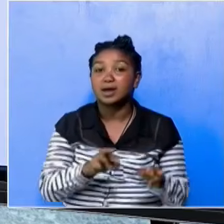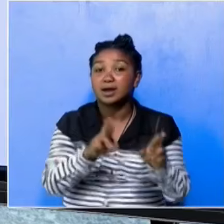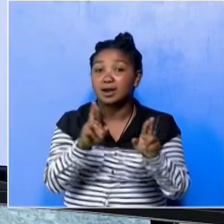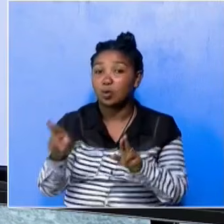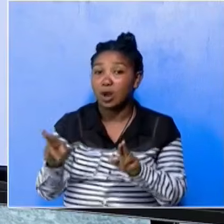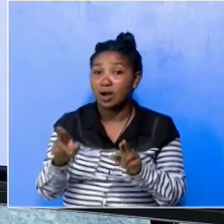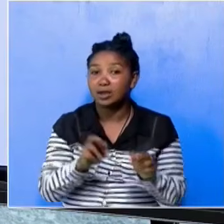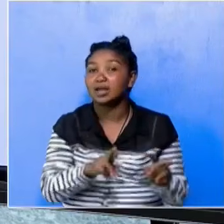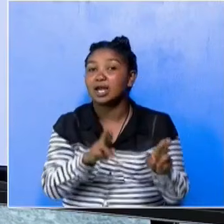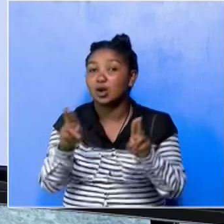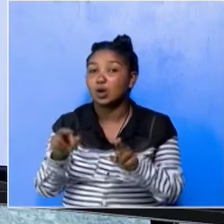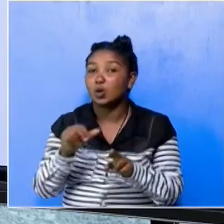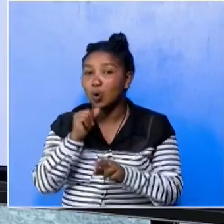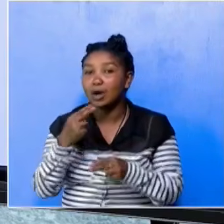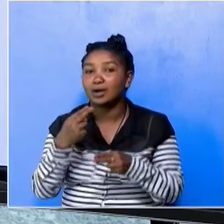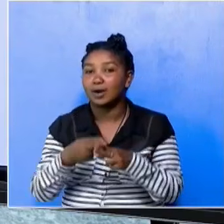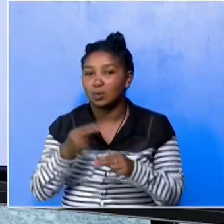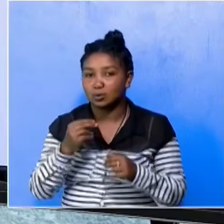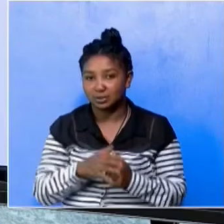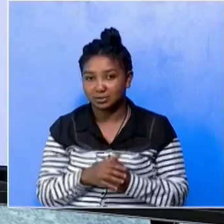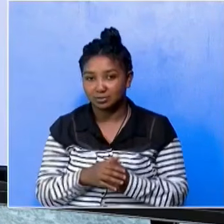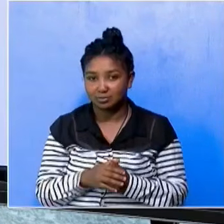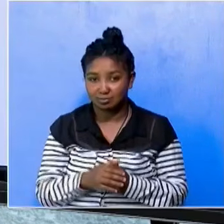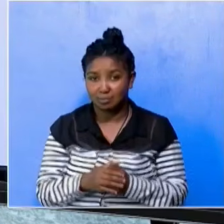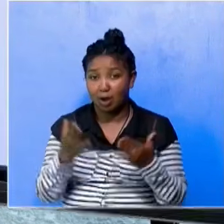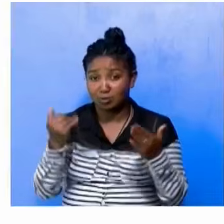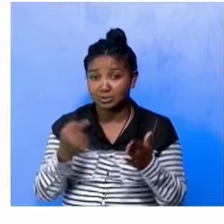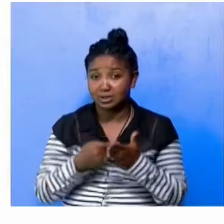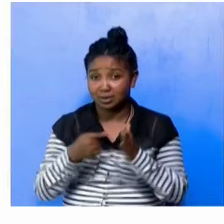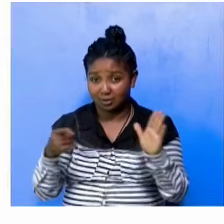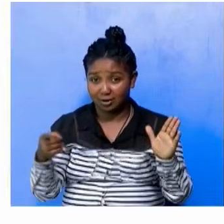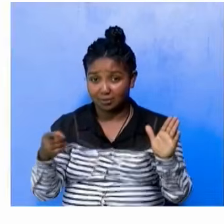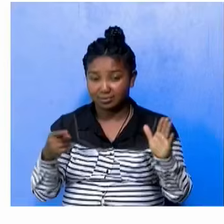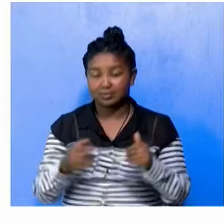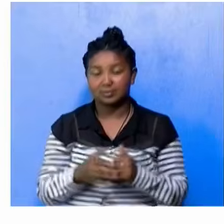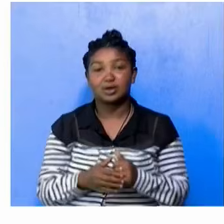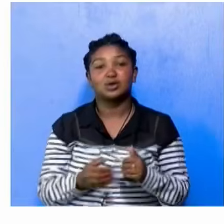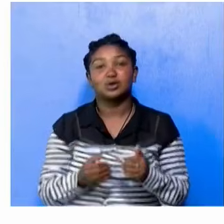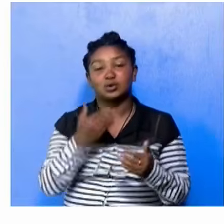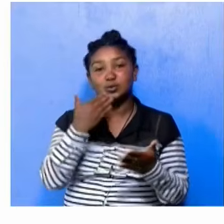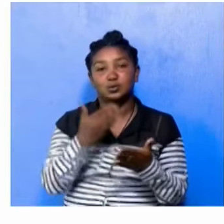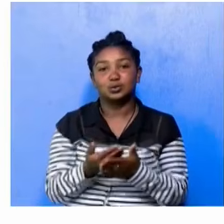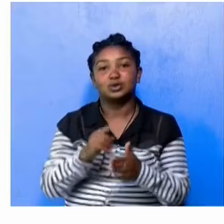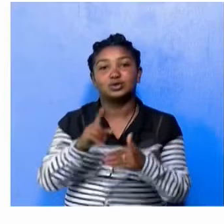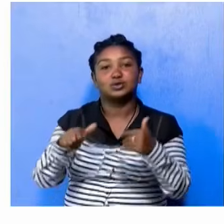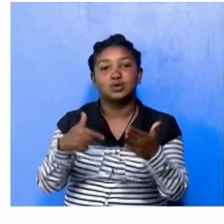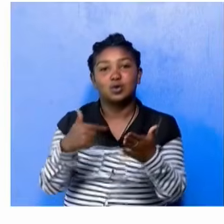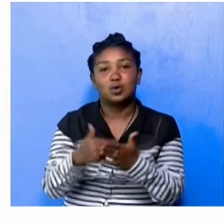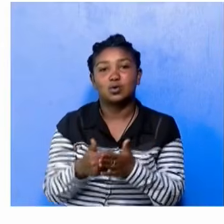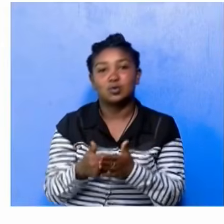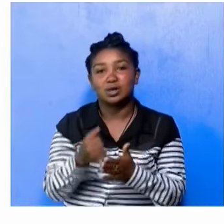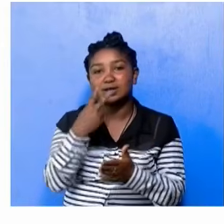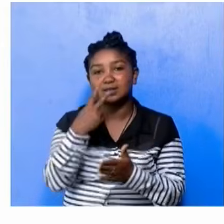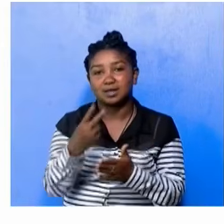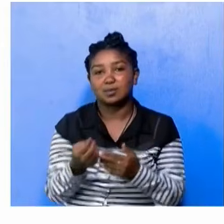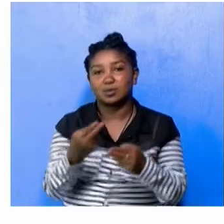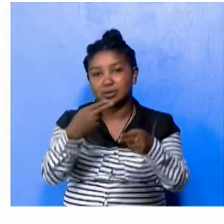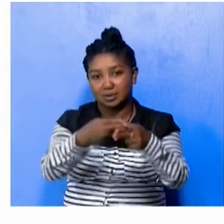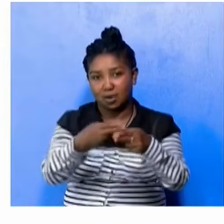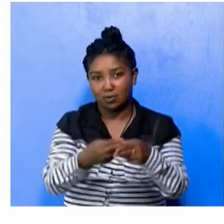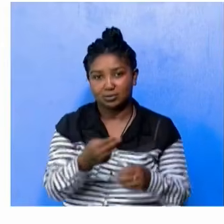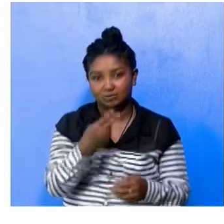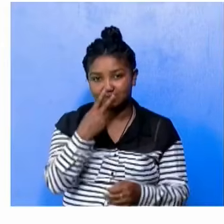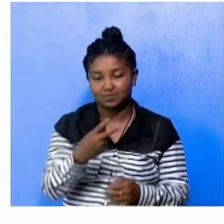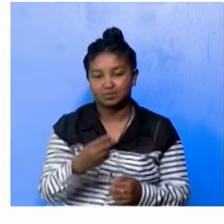and irregular nouns. I hope it's clear. Good. So let's say something about noun here.